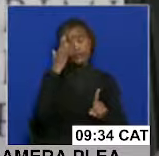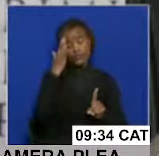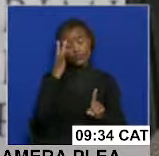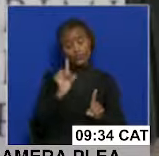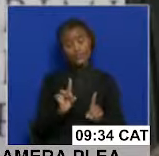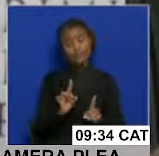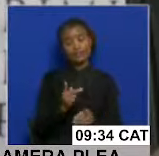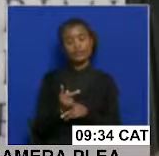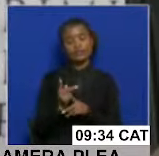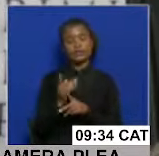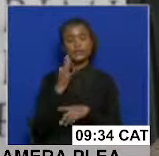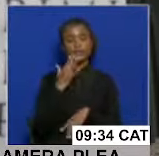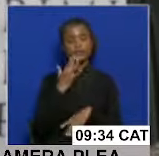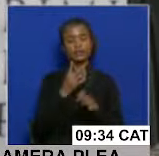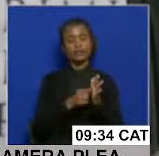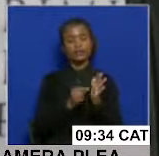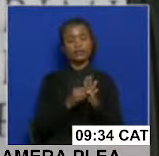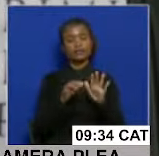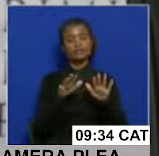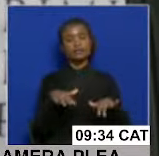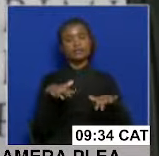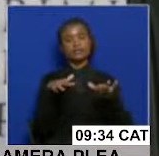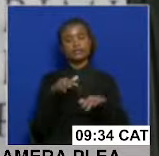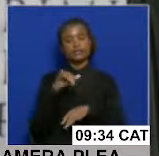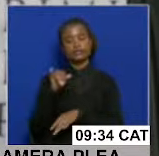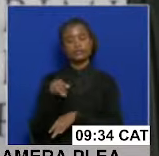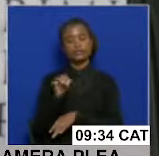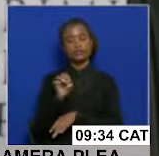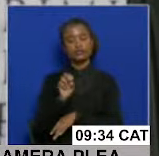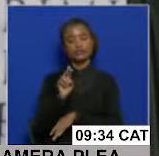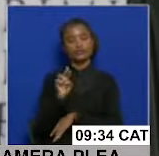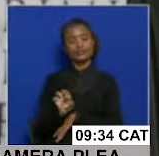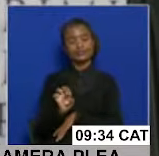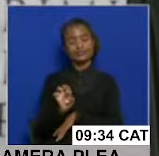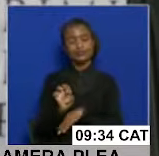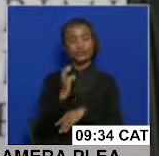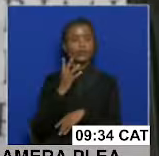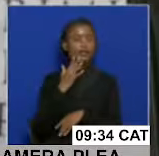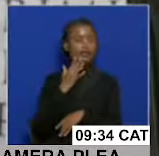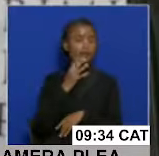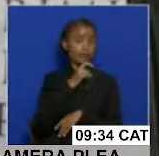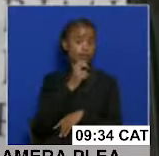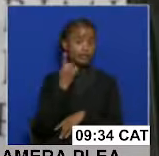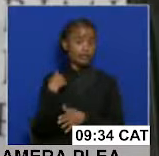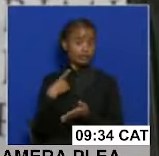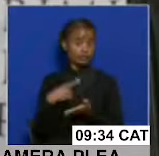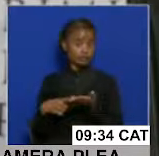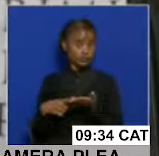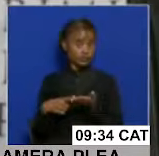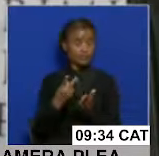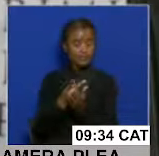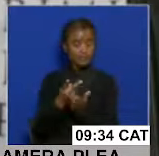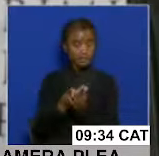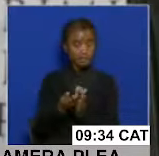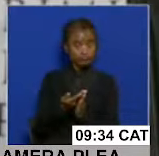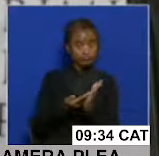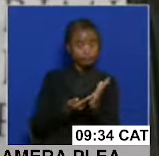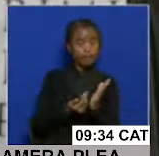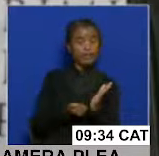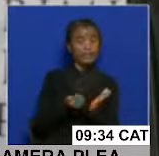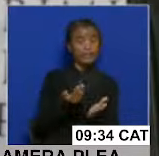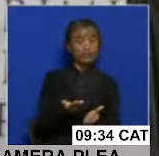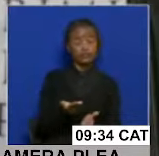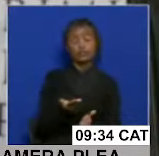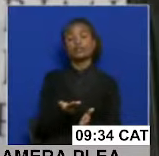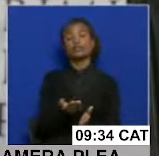June, which is Friday last week. And by this time, she was beginning to